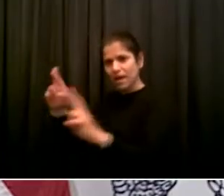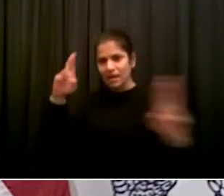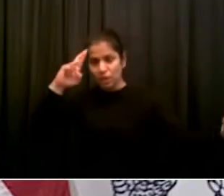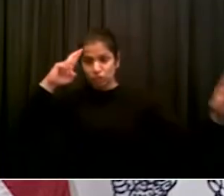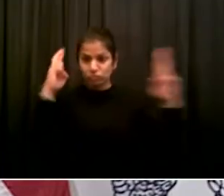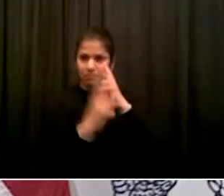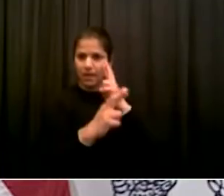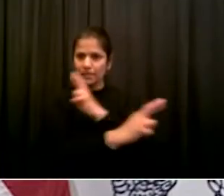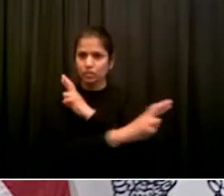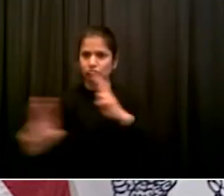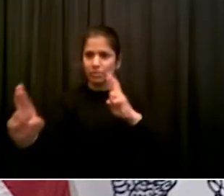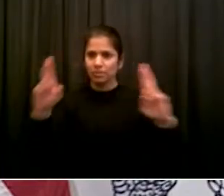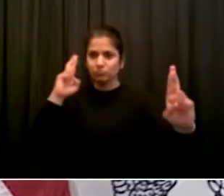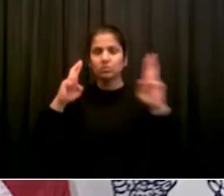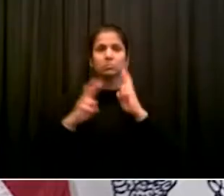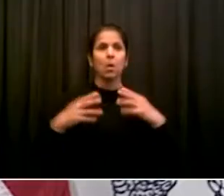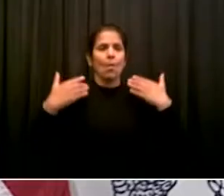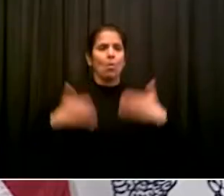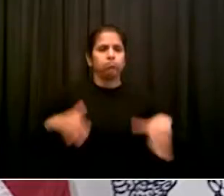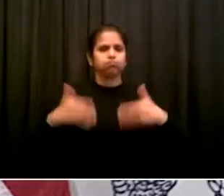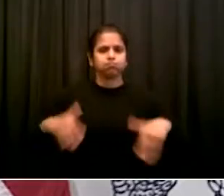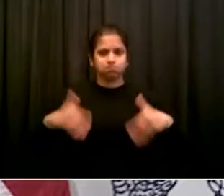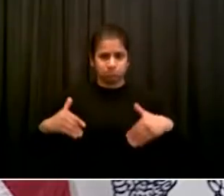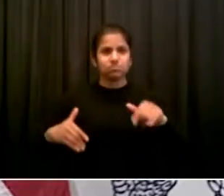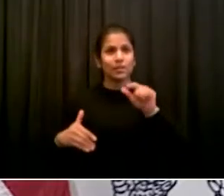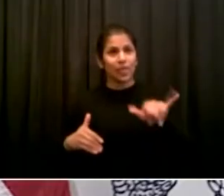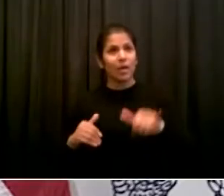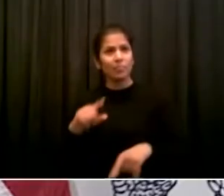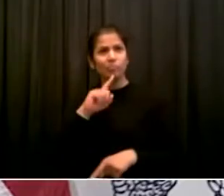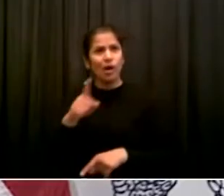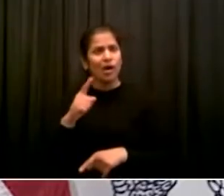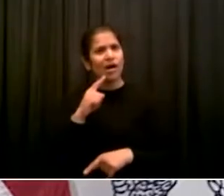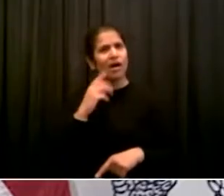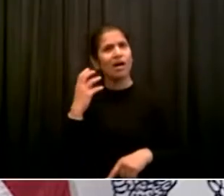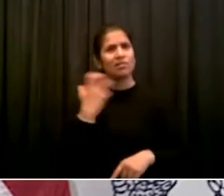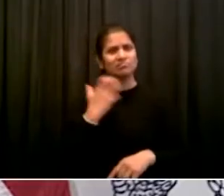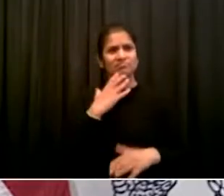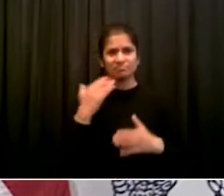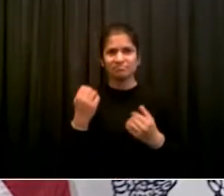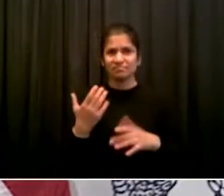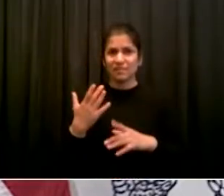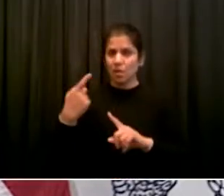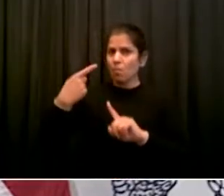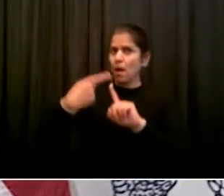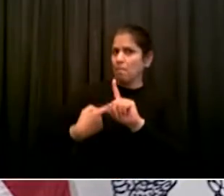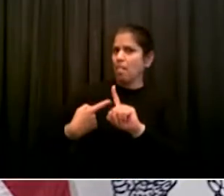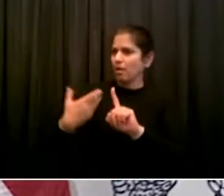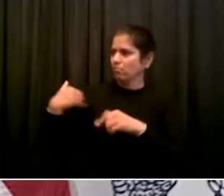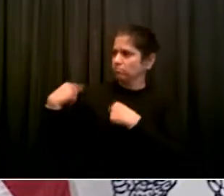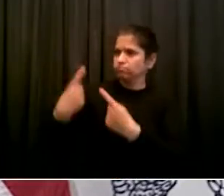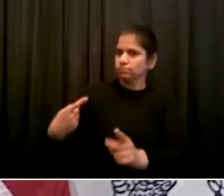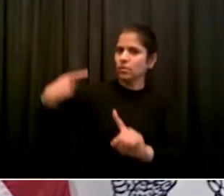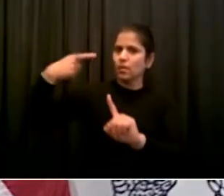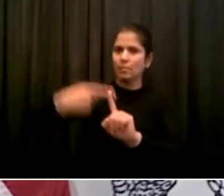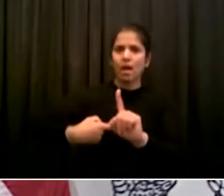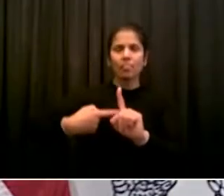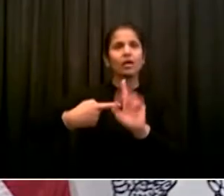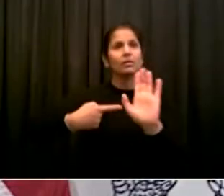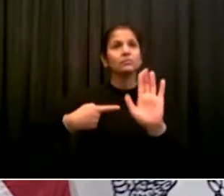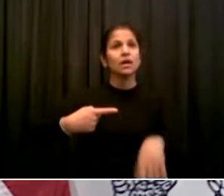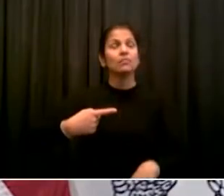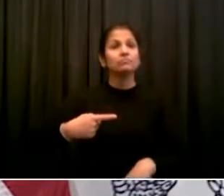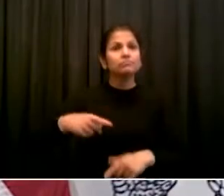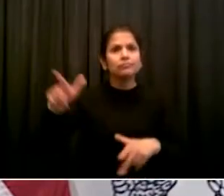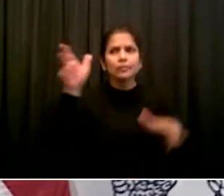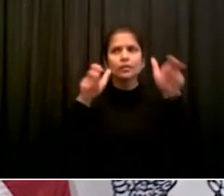something remarkable has happened in these last months. And today you're going to hear from the authors of this remarkable